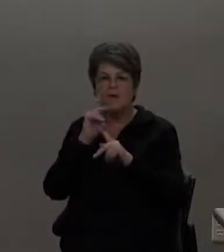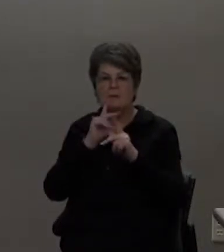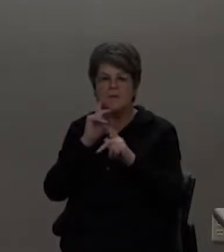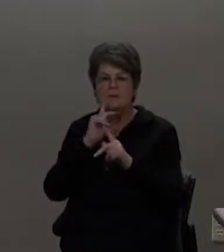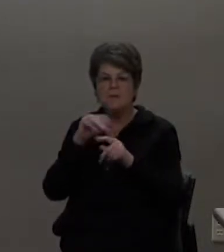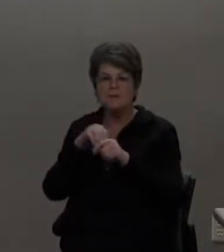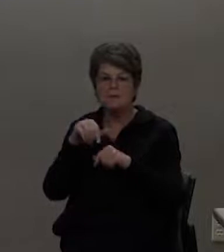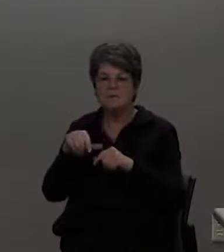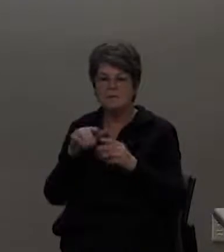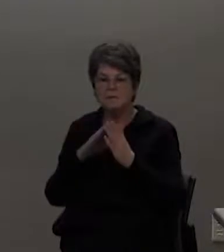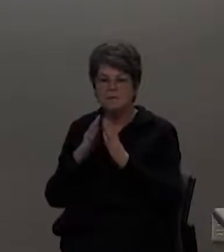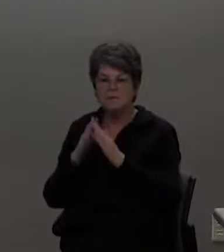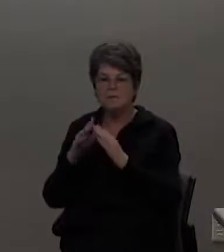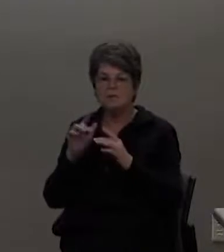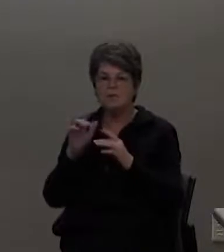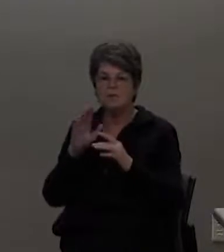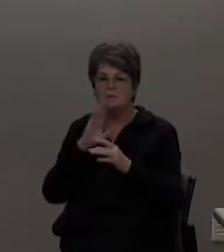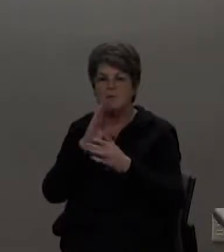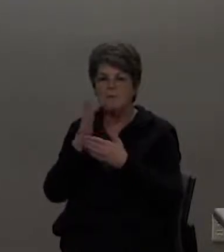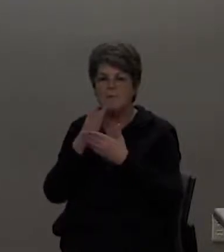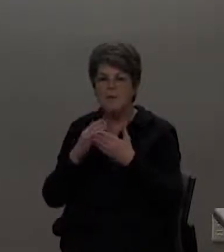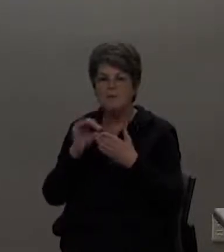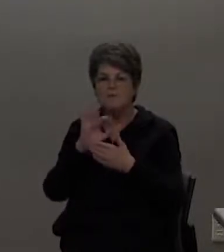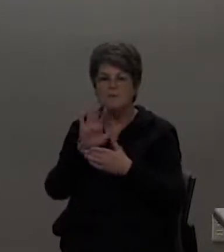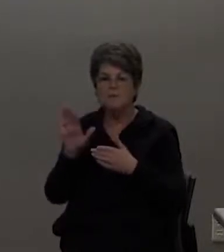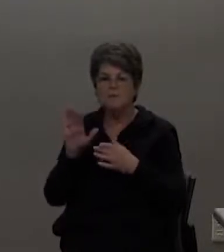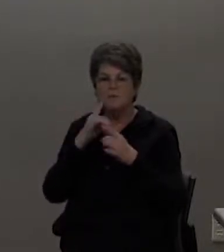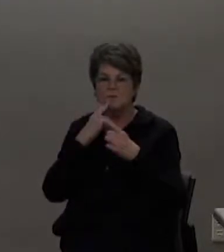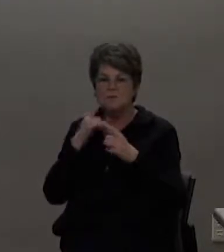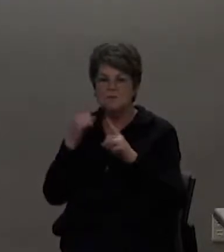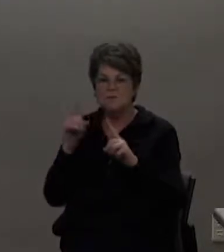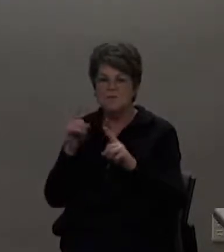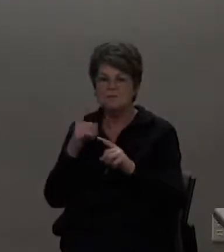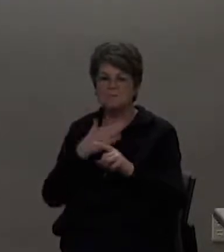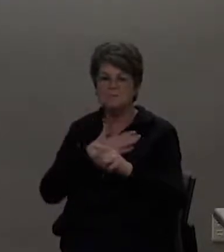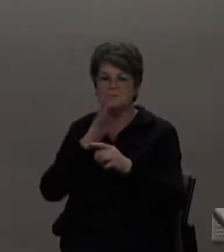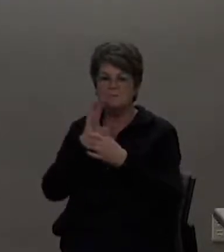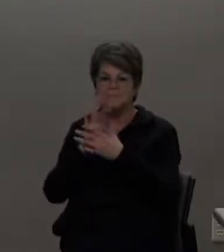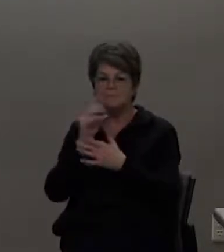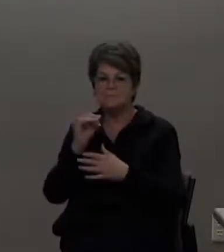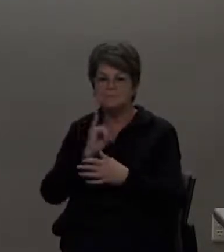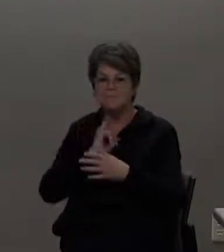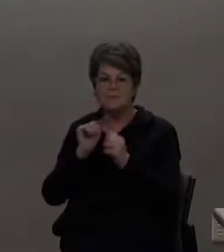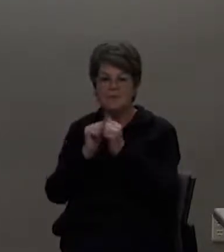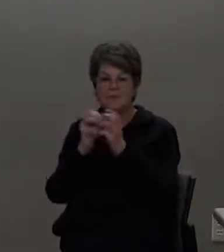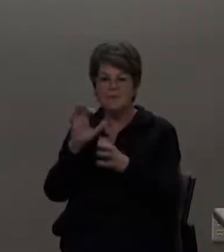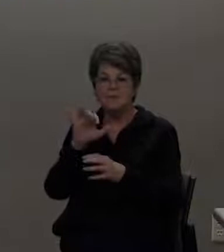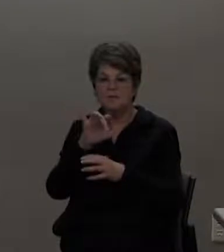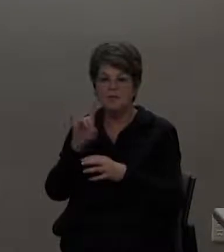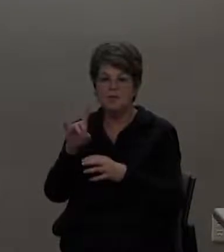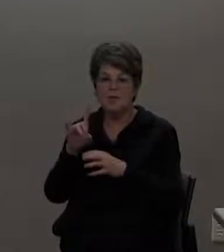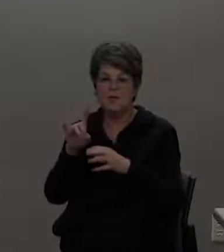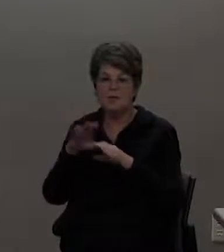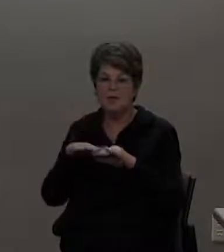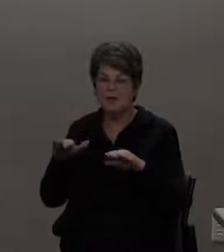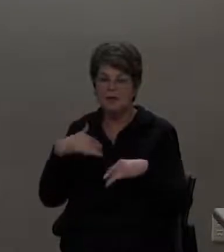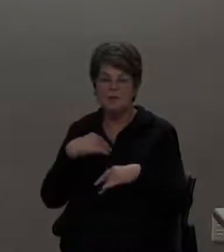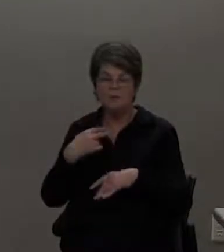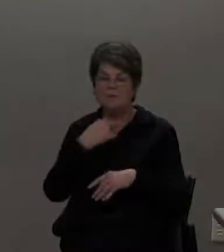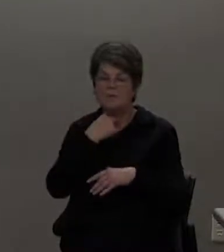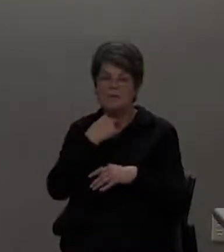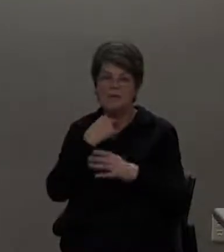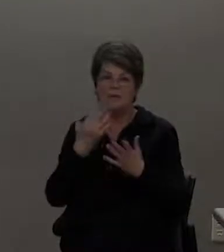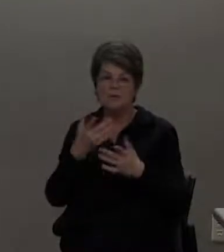this community the opportunity to get to be part of your success. I know for my wife and I, without childcare, we would have been sunk.